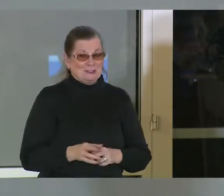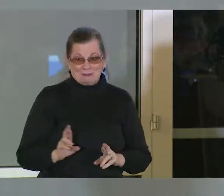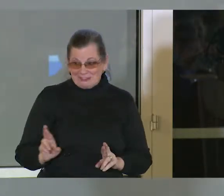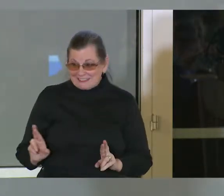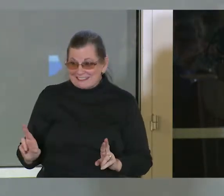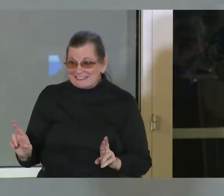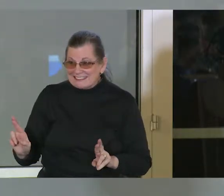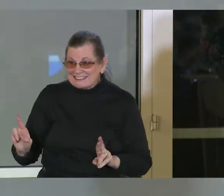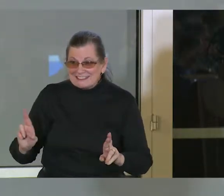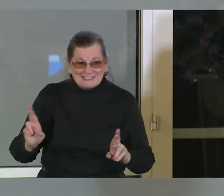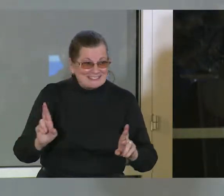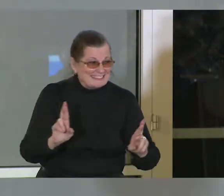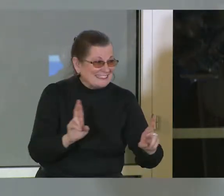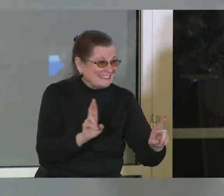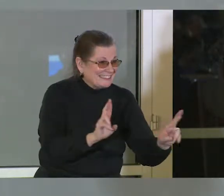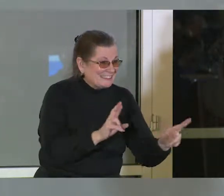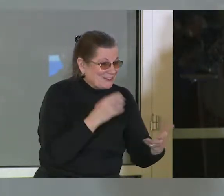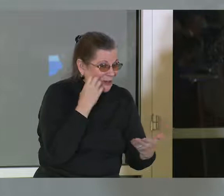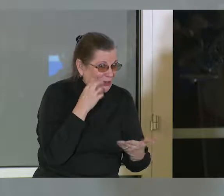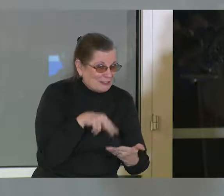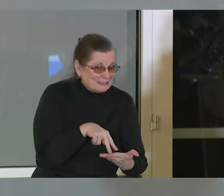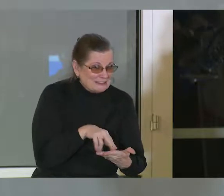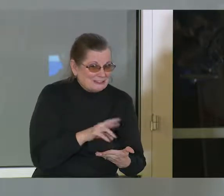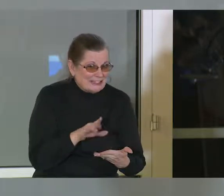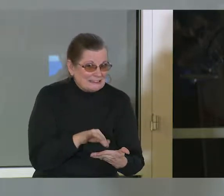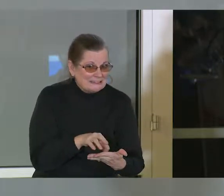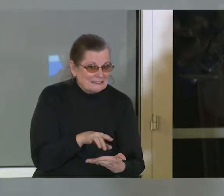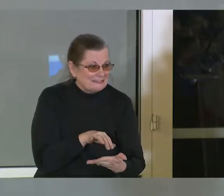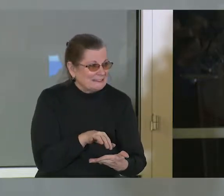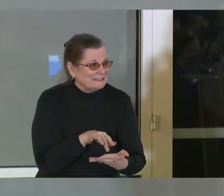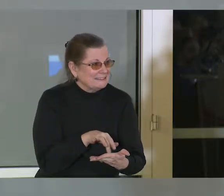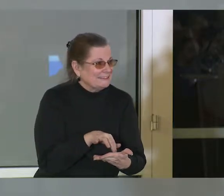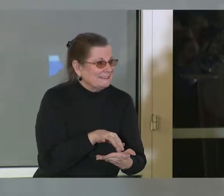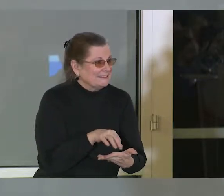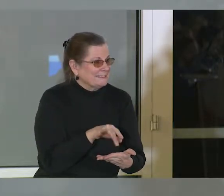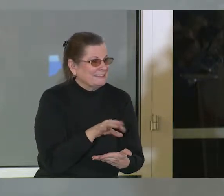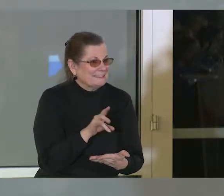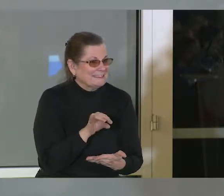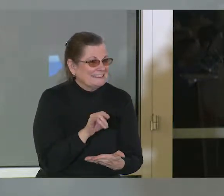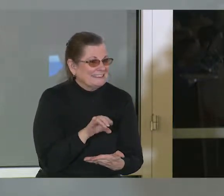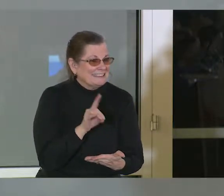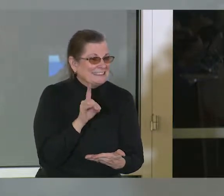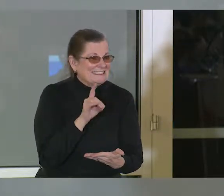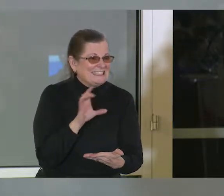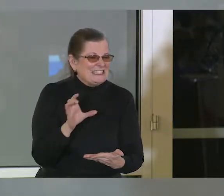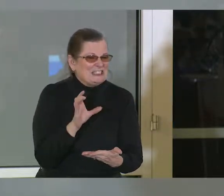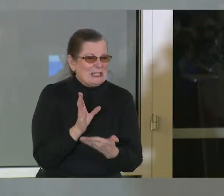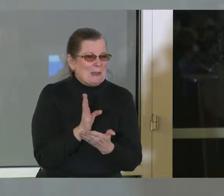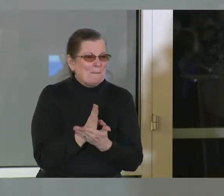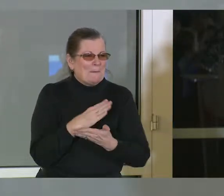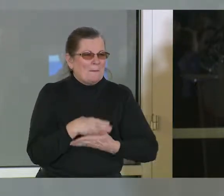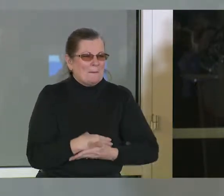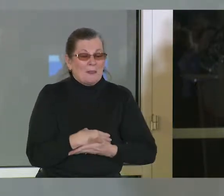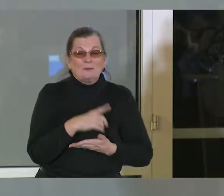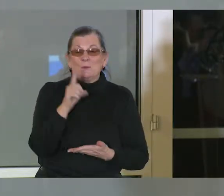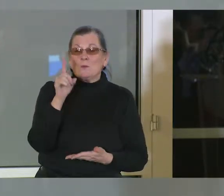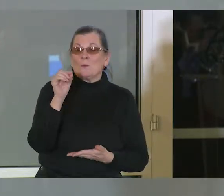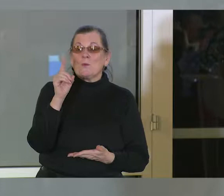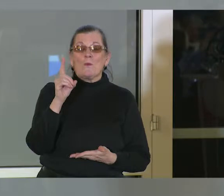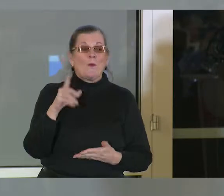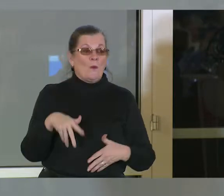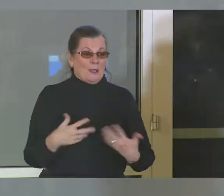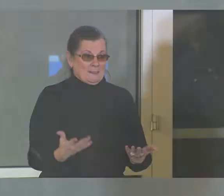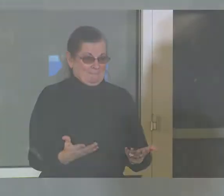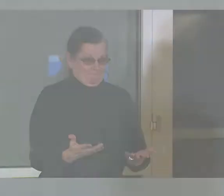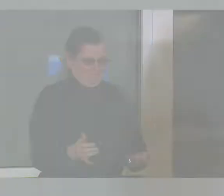get your phones or tablets geared up, and we're going to do DC Budget 101 and see who will be our top